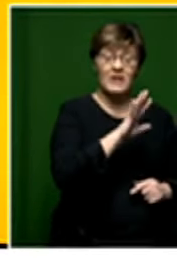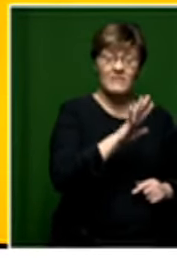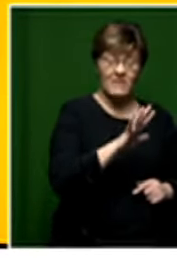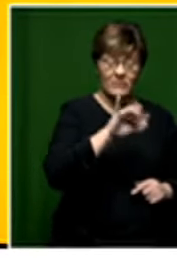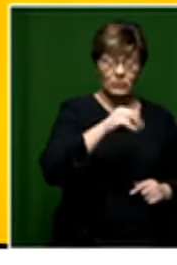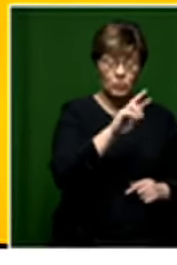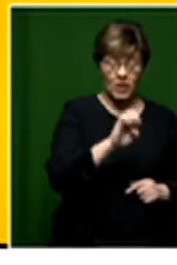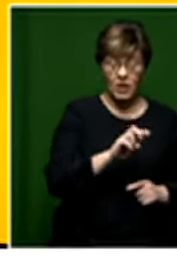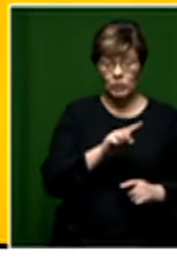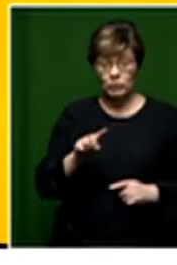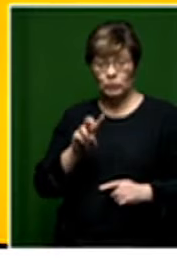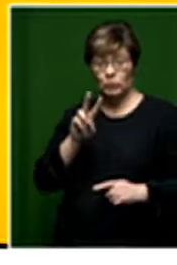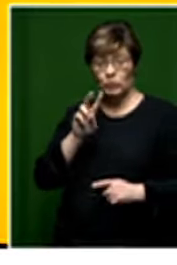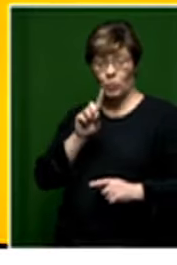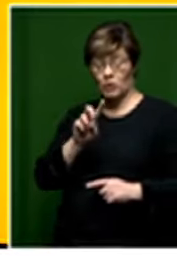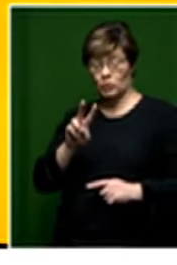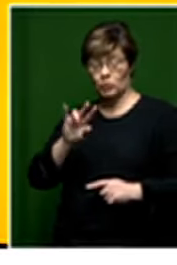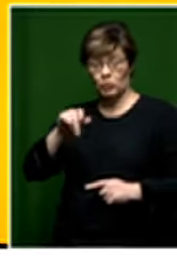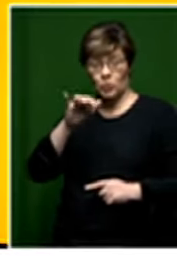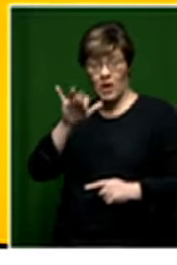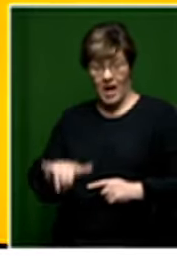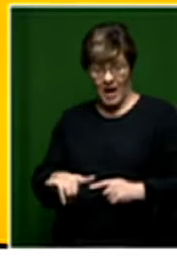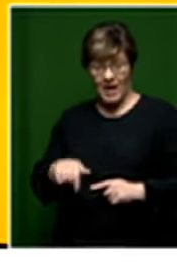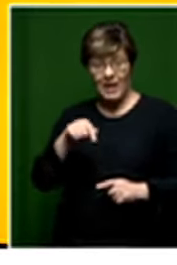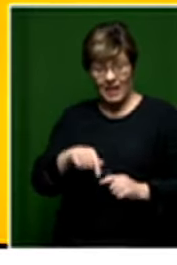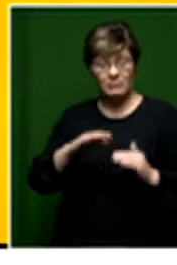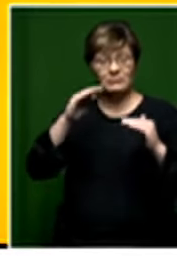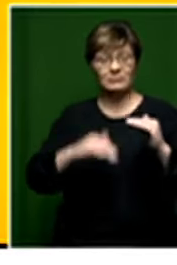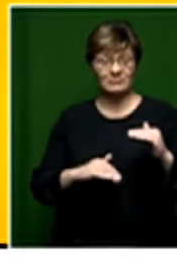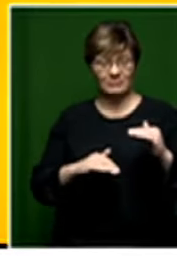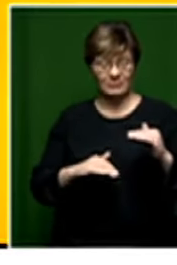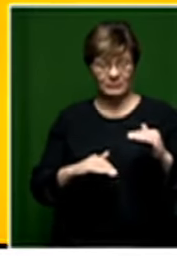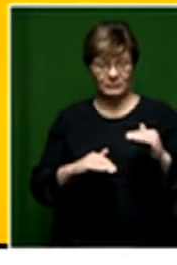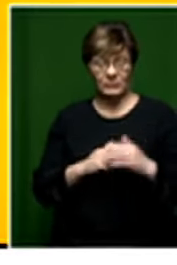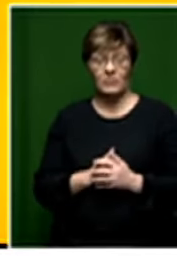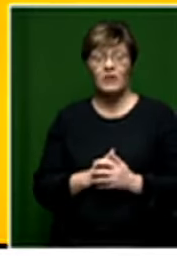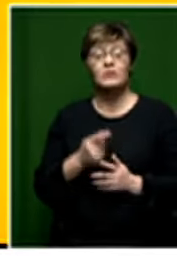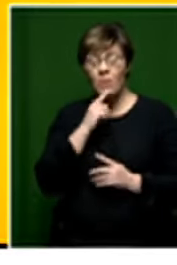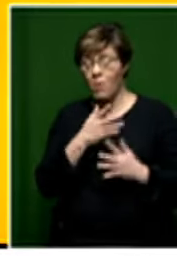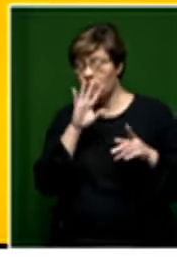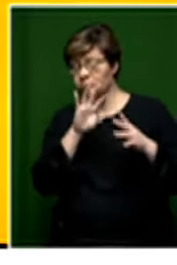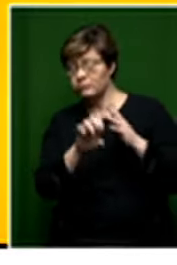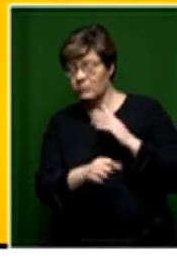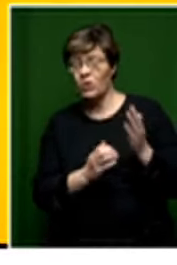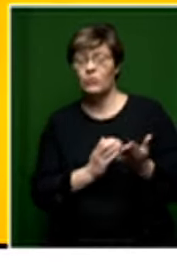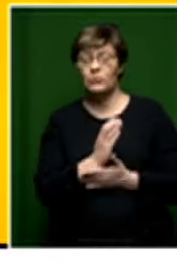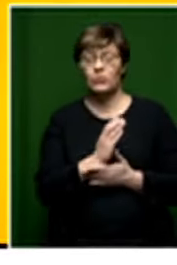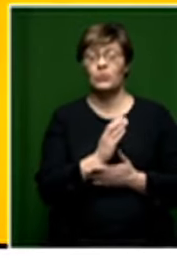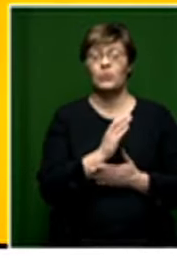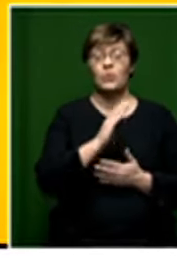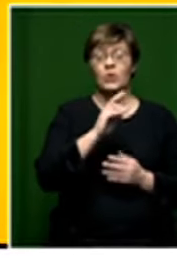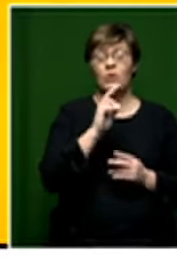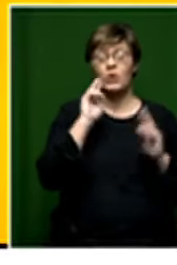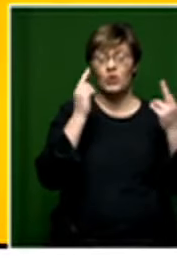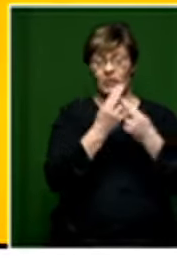of July this year. Now, this is according to some of the key findings of the University of Johannesburg and the Human Sciences Research